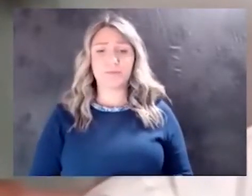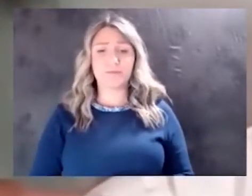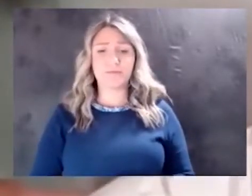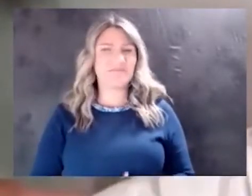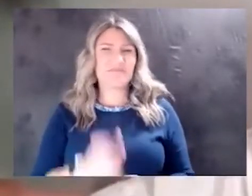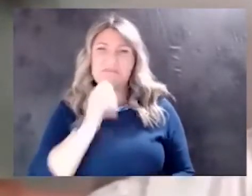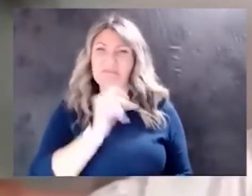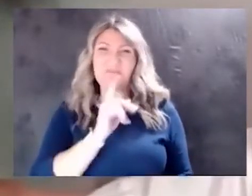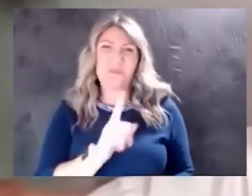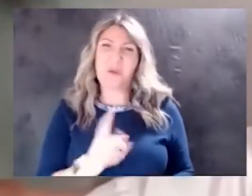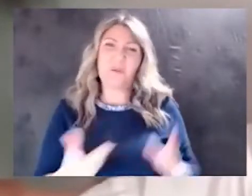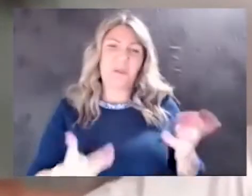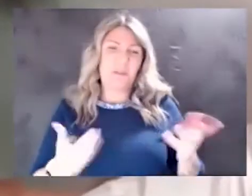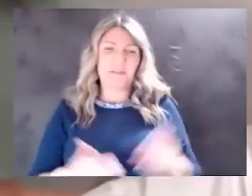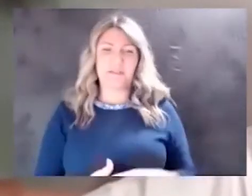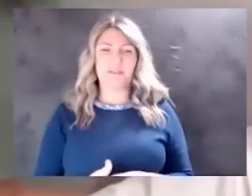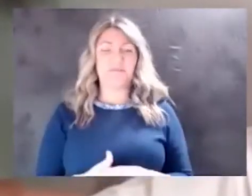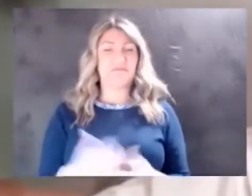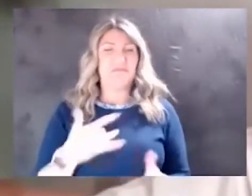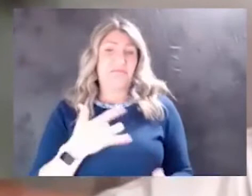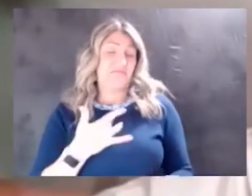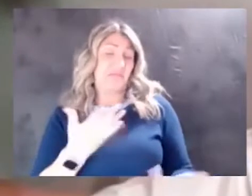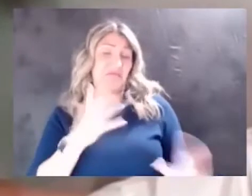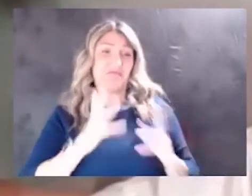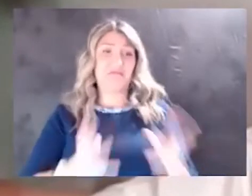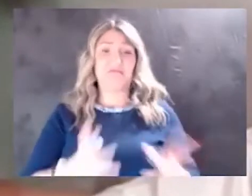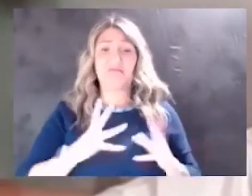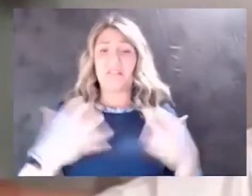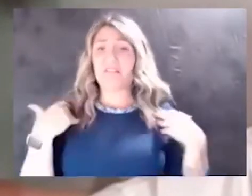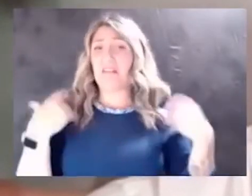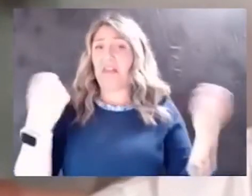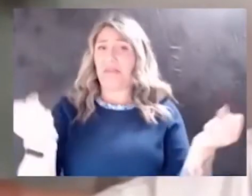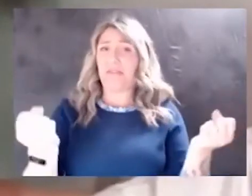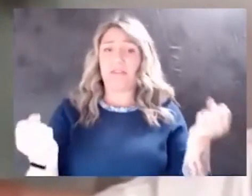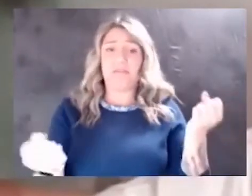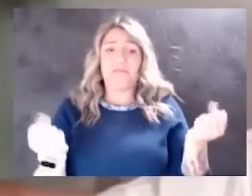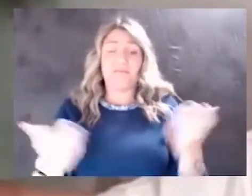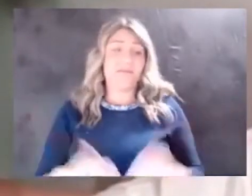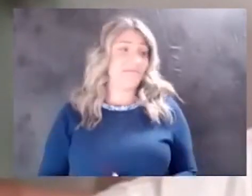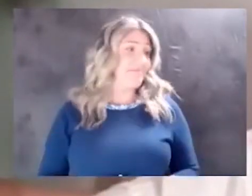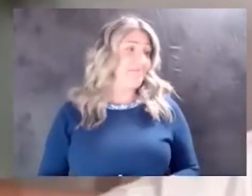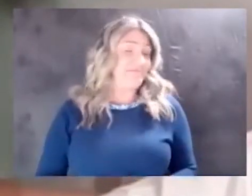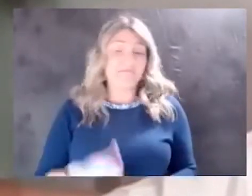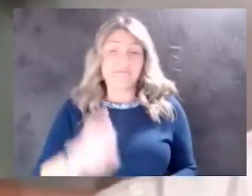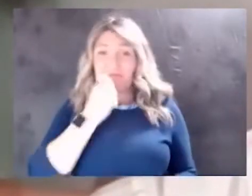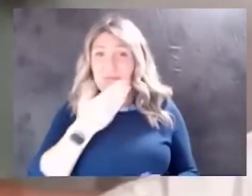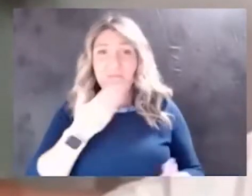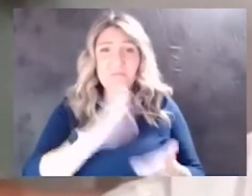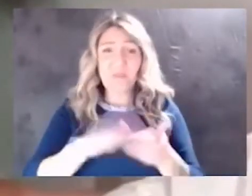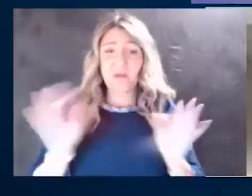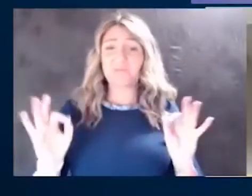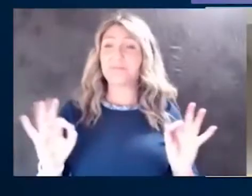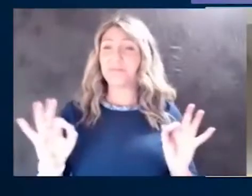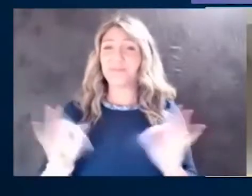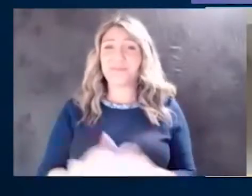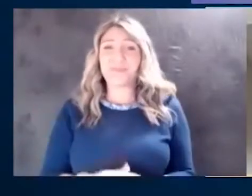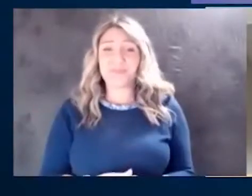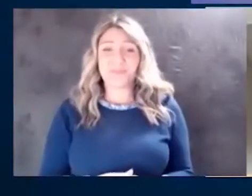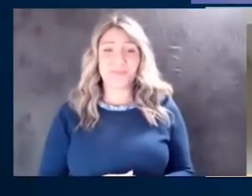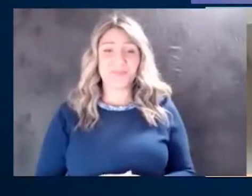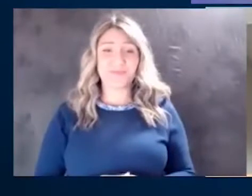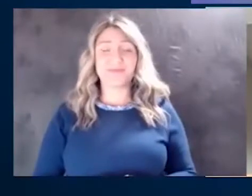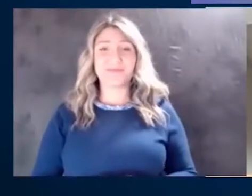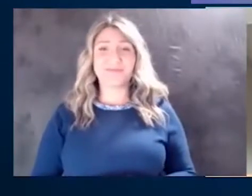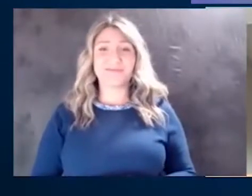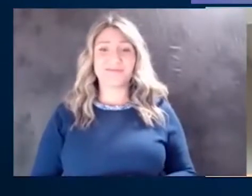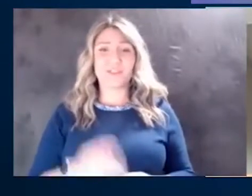Not really. I felt pretty good, just healthy and not anything bad. All right, so have you used the force and